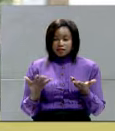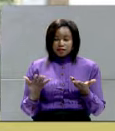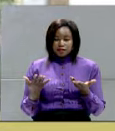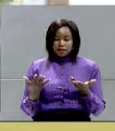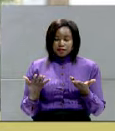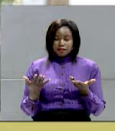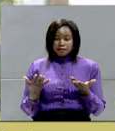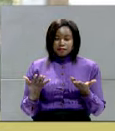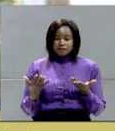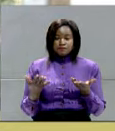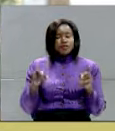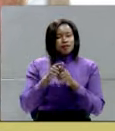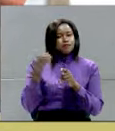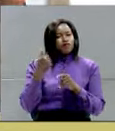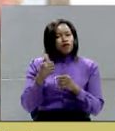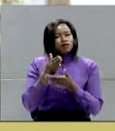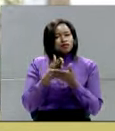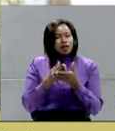They started killing people